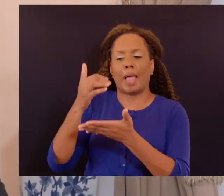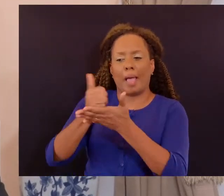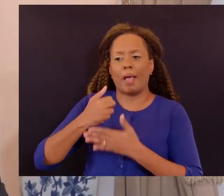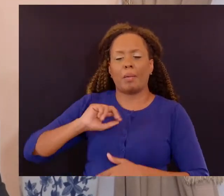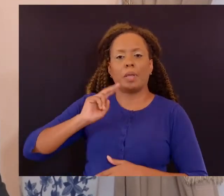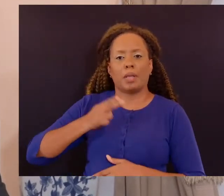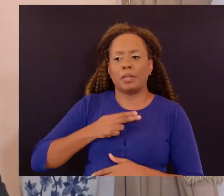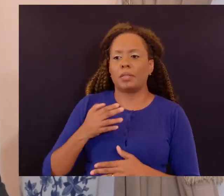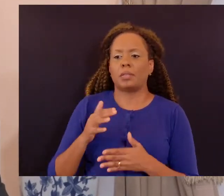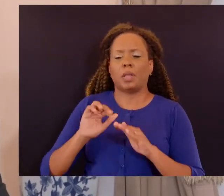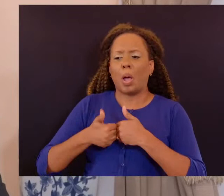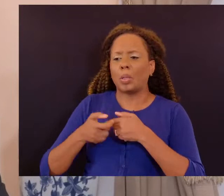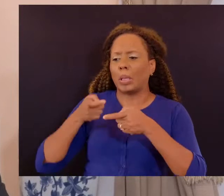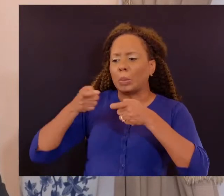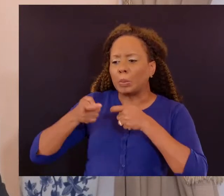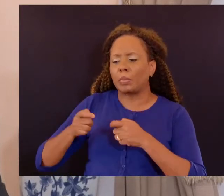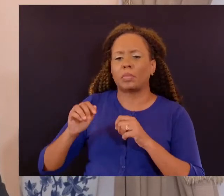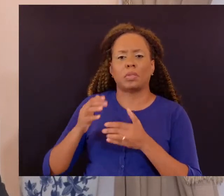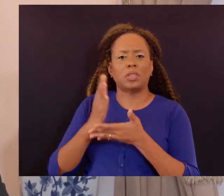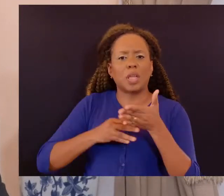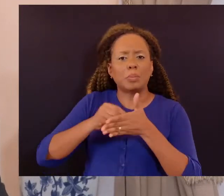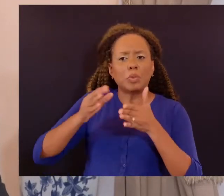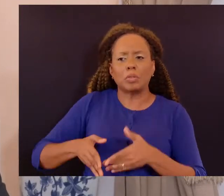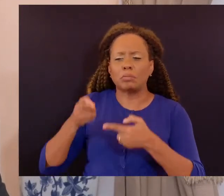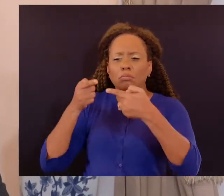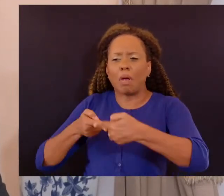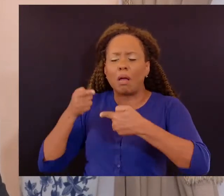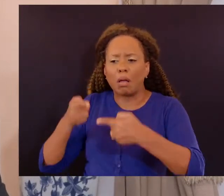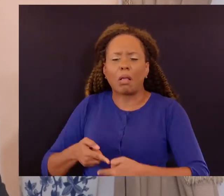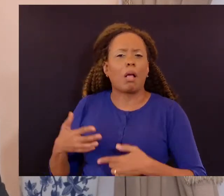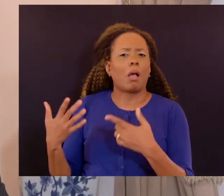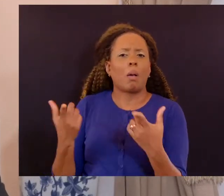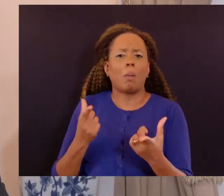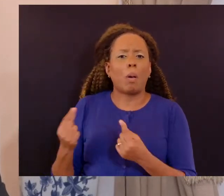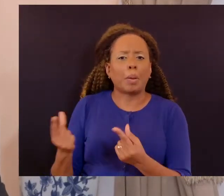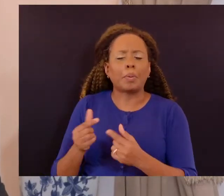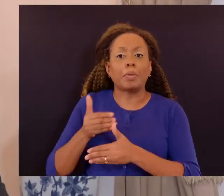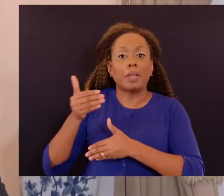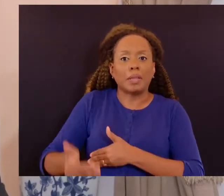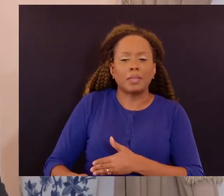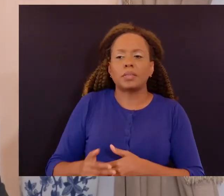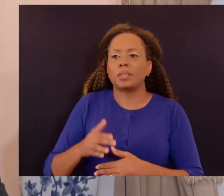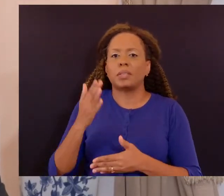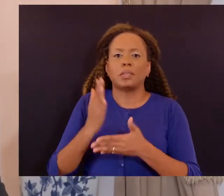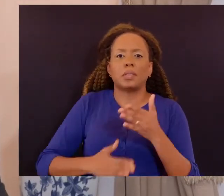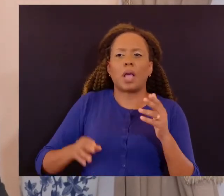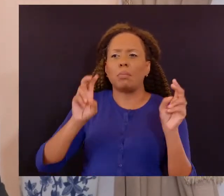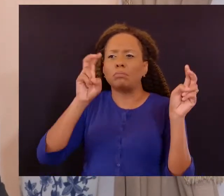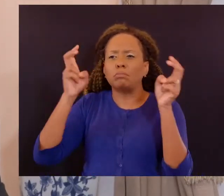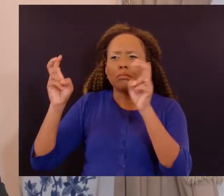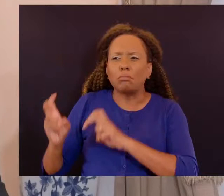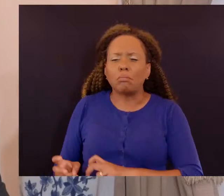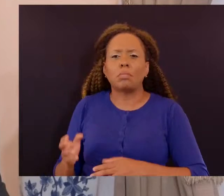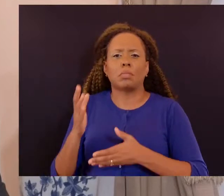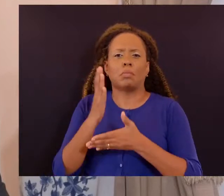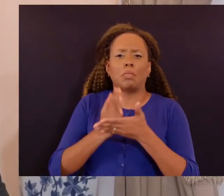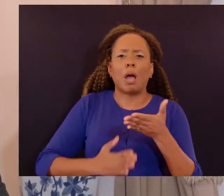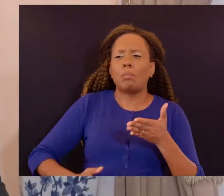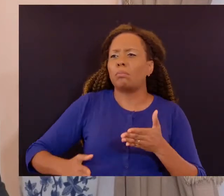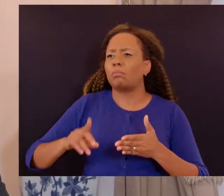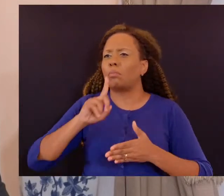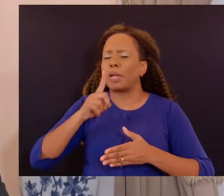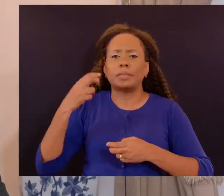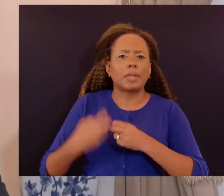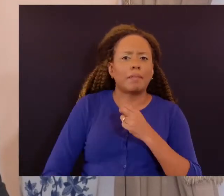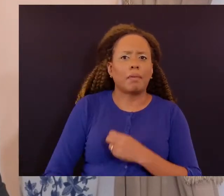are struggling in relation to doing subject areas that are very difficult for them to be able to comprehend. We're